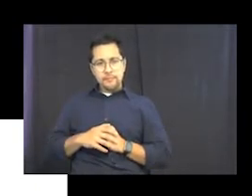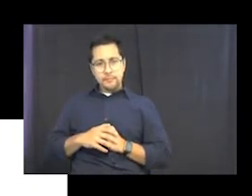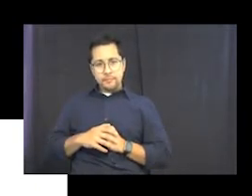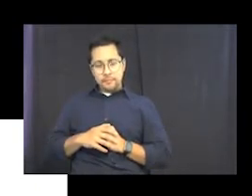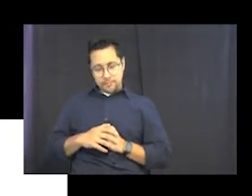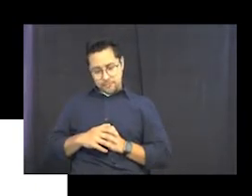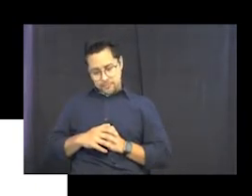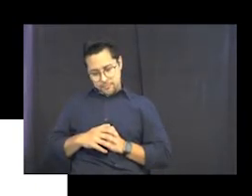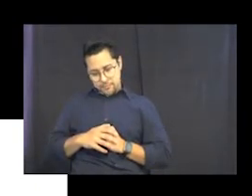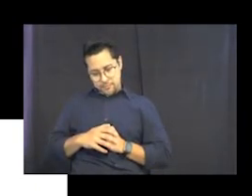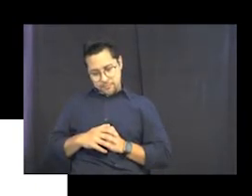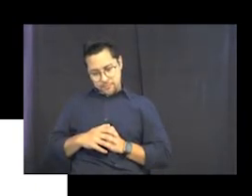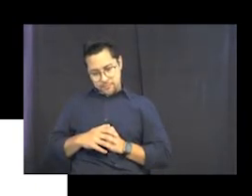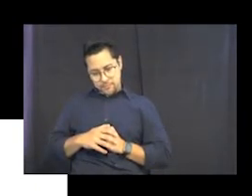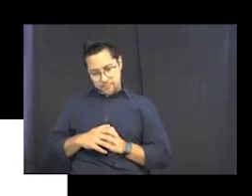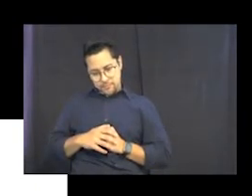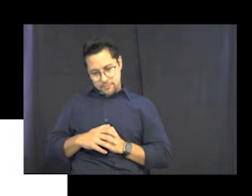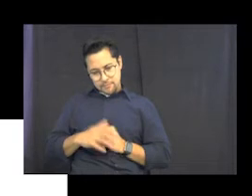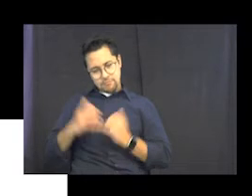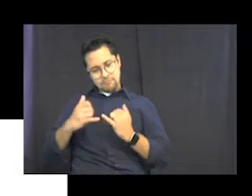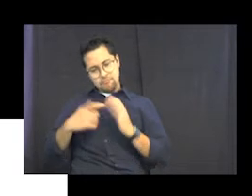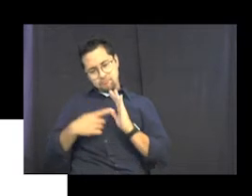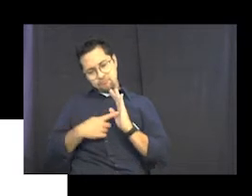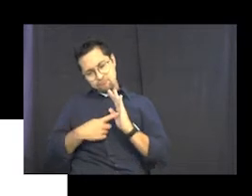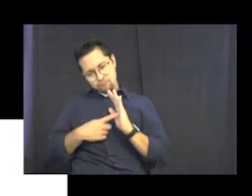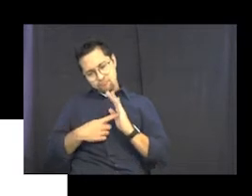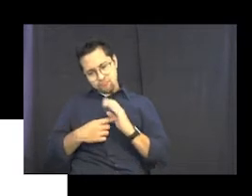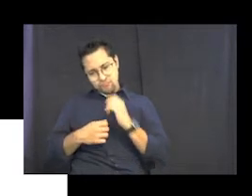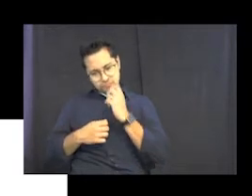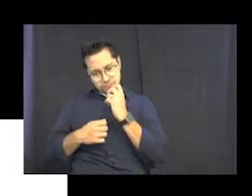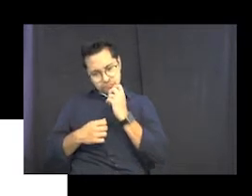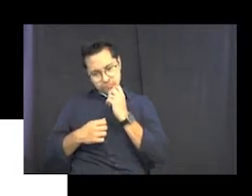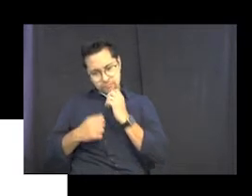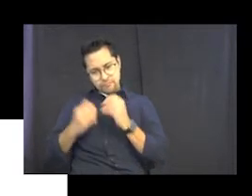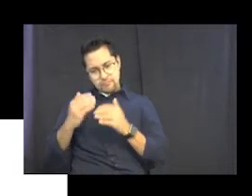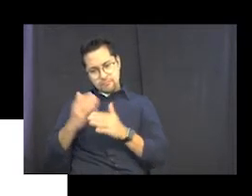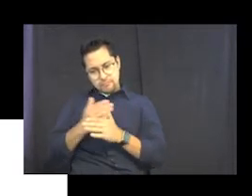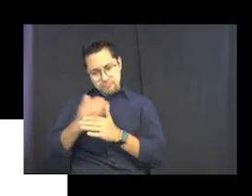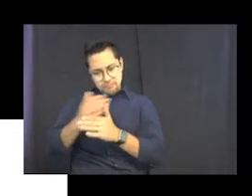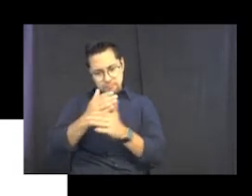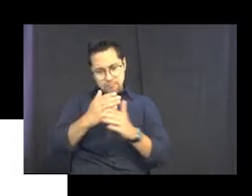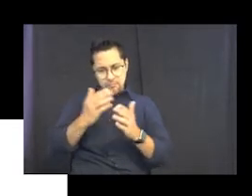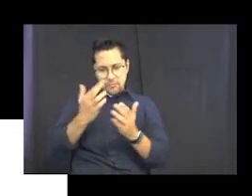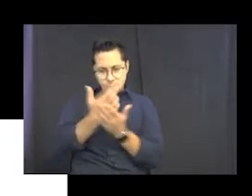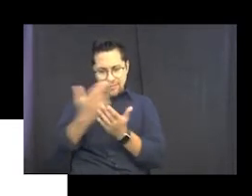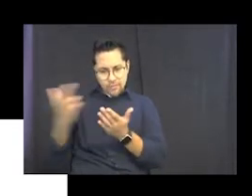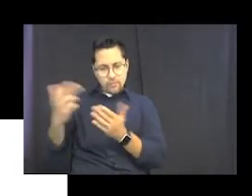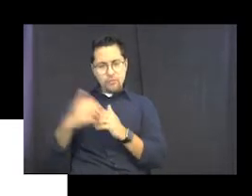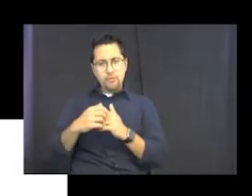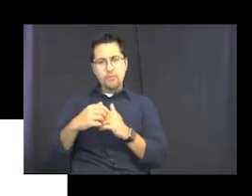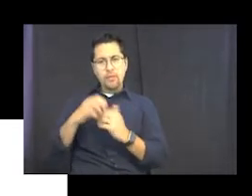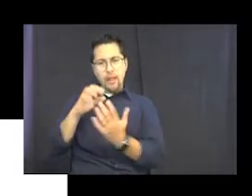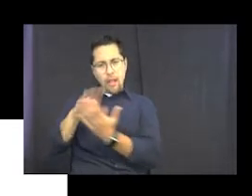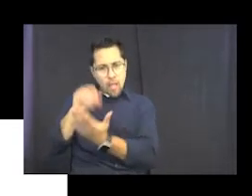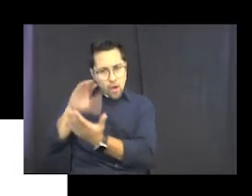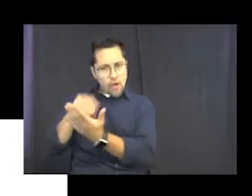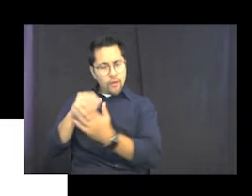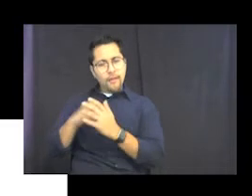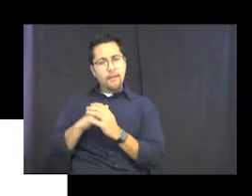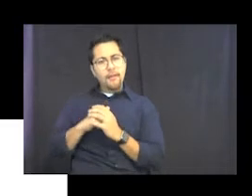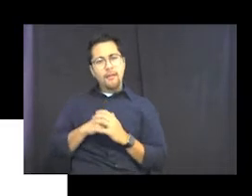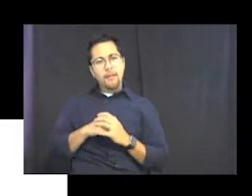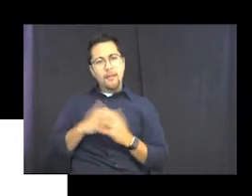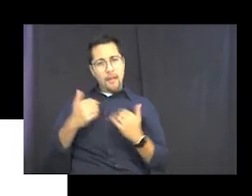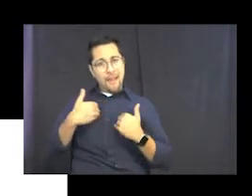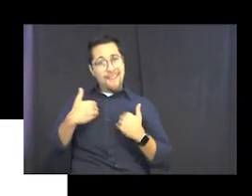Provide knowledge, sharing resources, learn on social media. Having